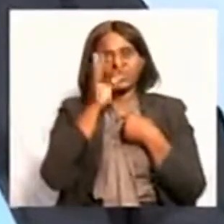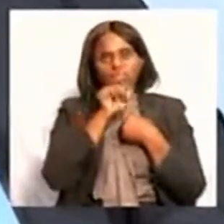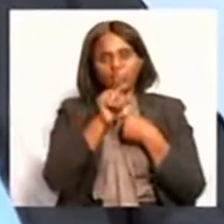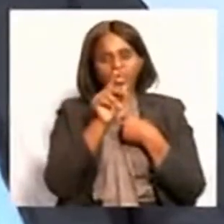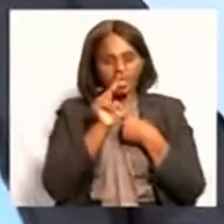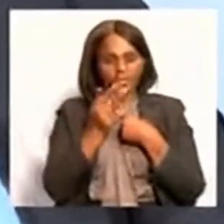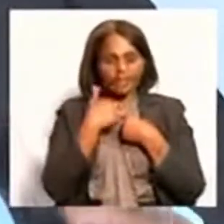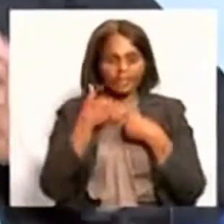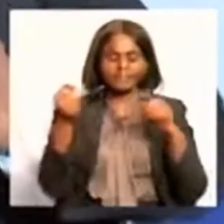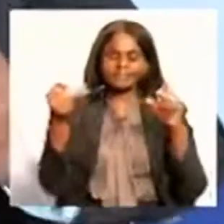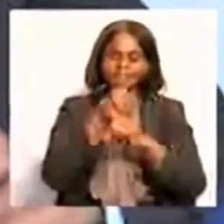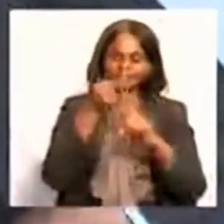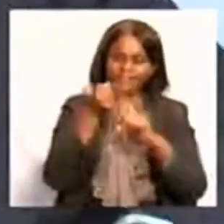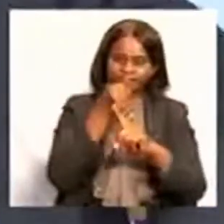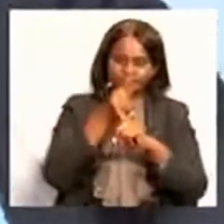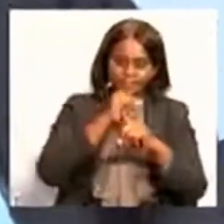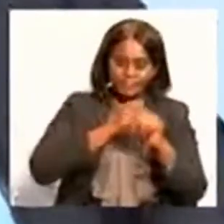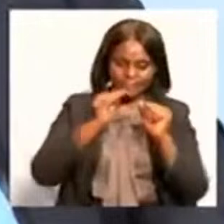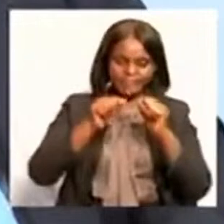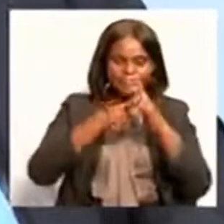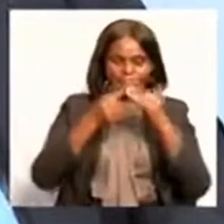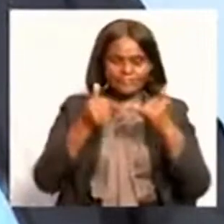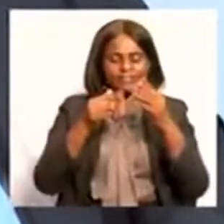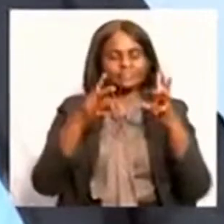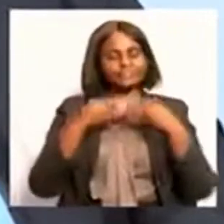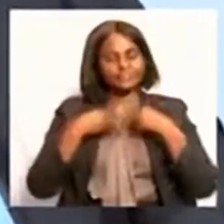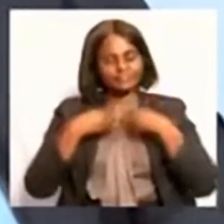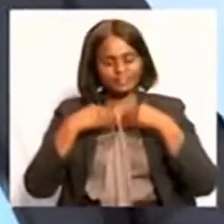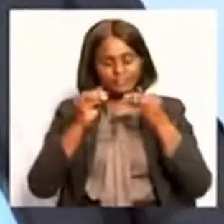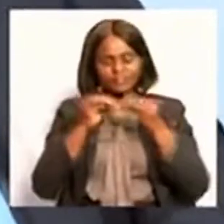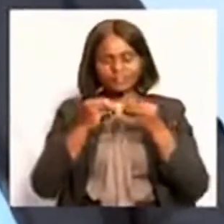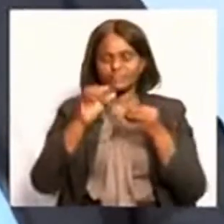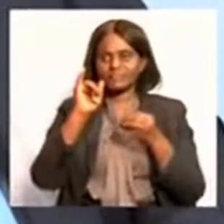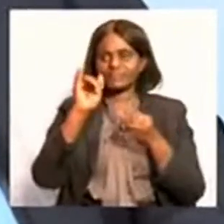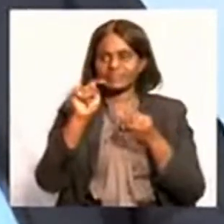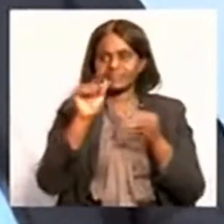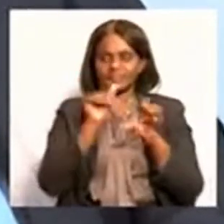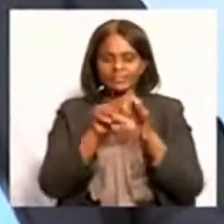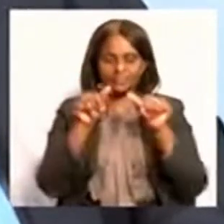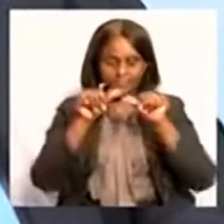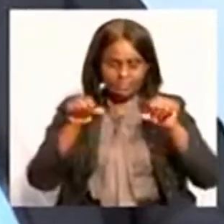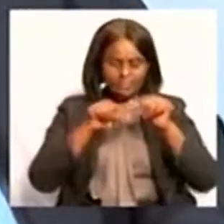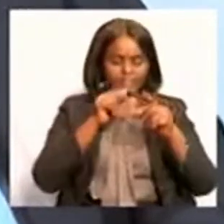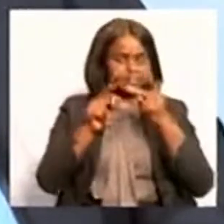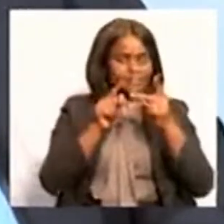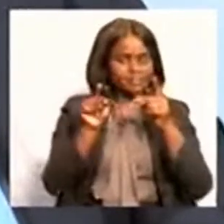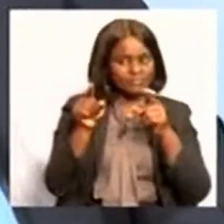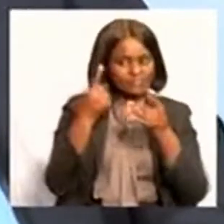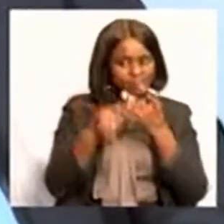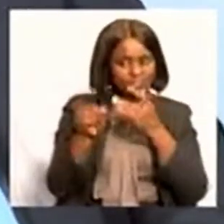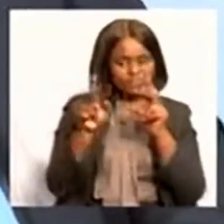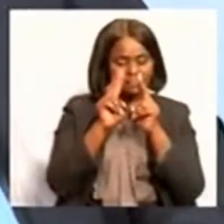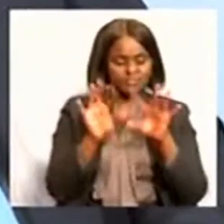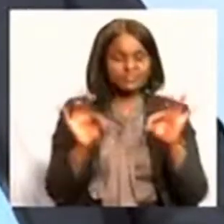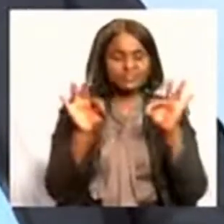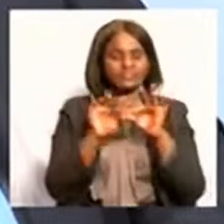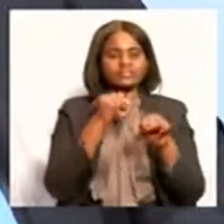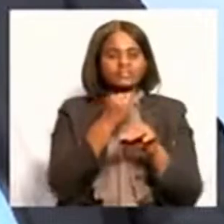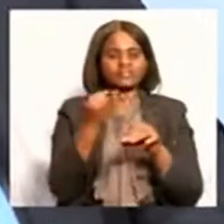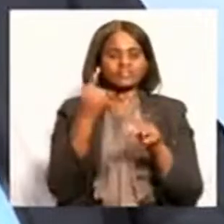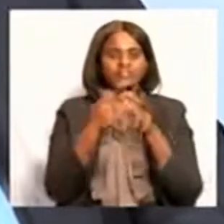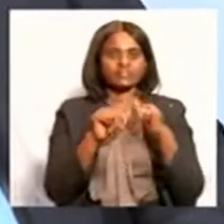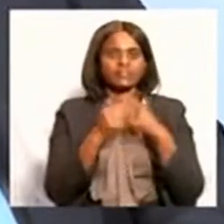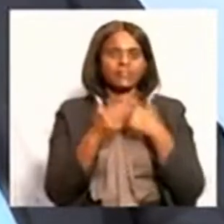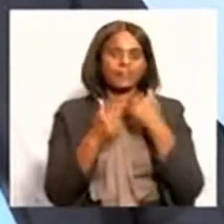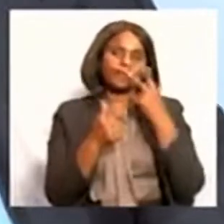are also advocating how we can actually start embracing artificial intelligence in the audit process. Okay. This is one of the most topical issues that we're looking at